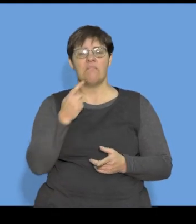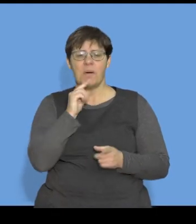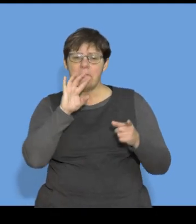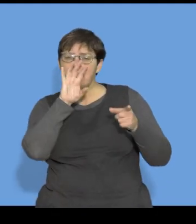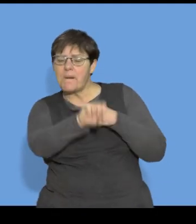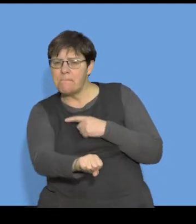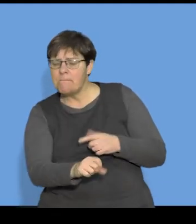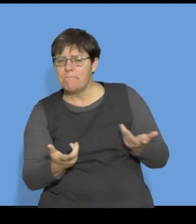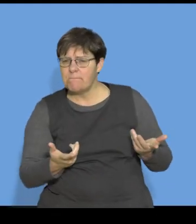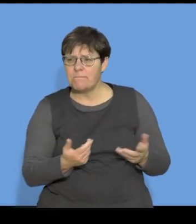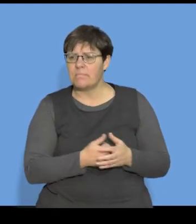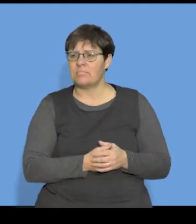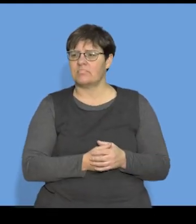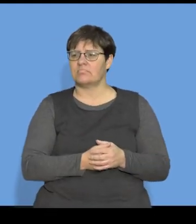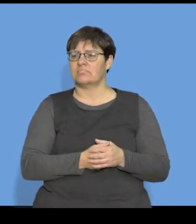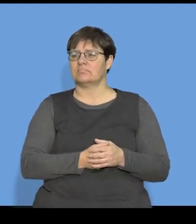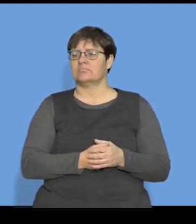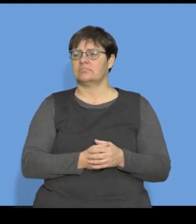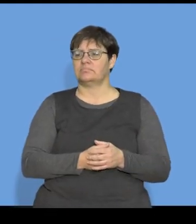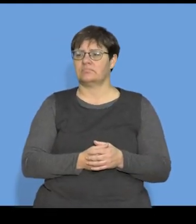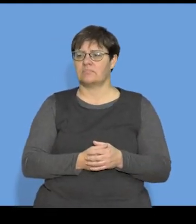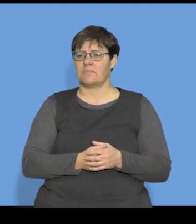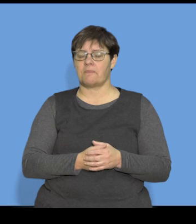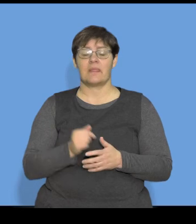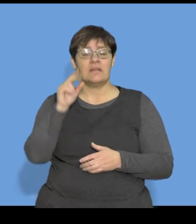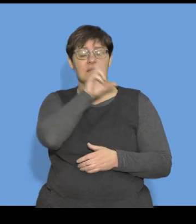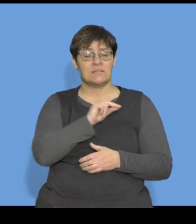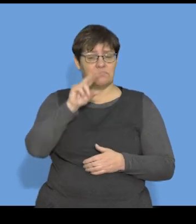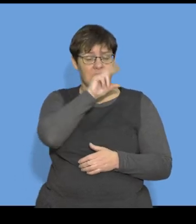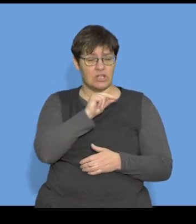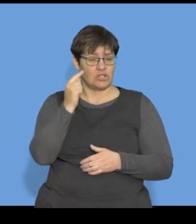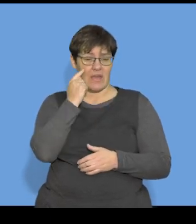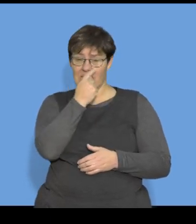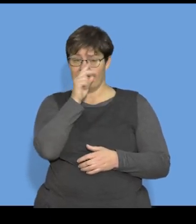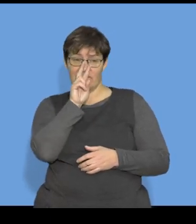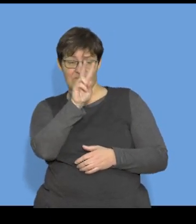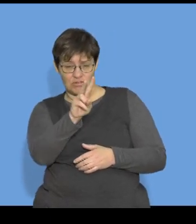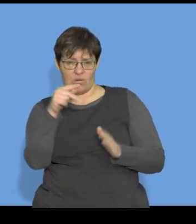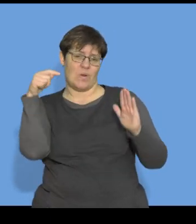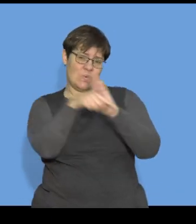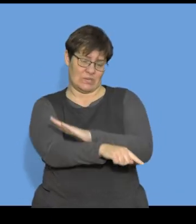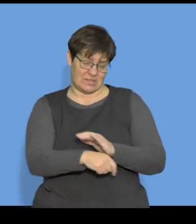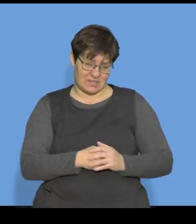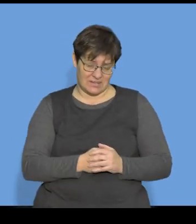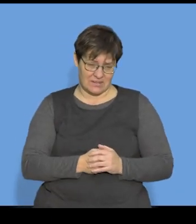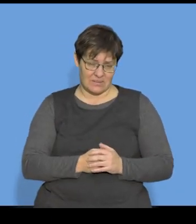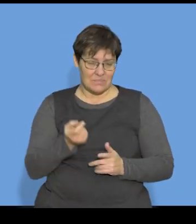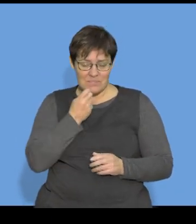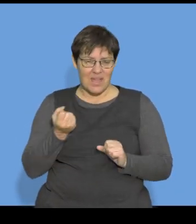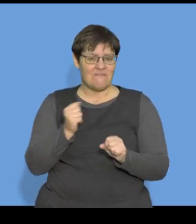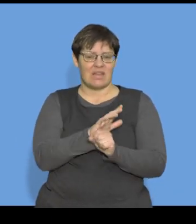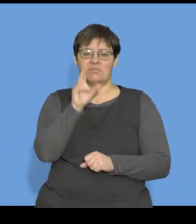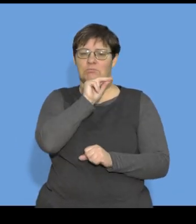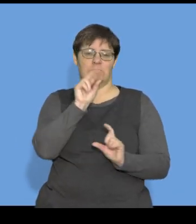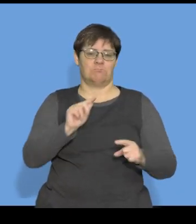Then what are the symptoms? It's again loss of speech and vision. So